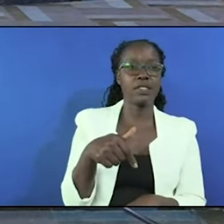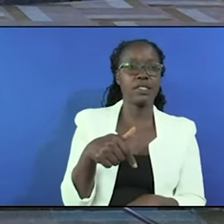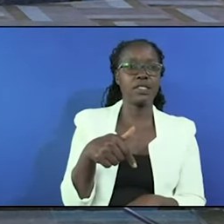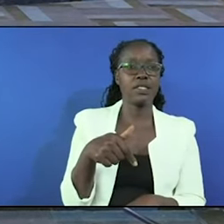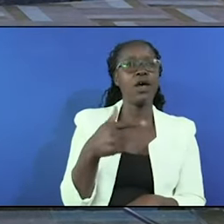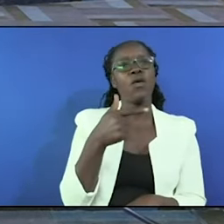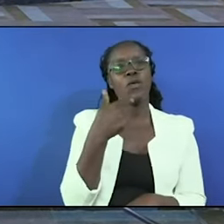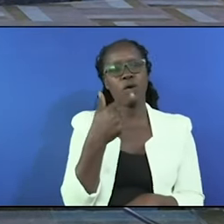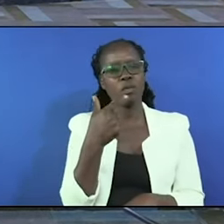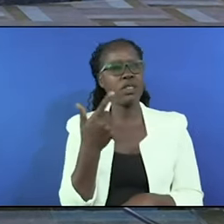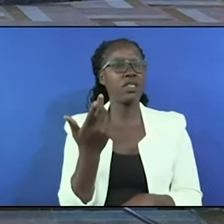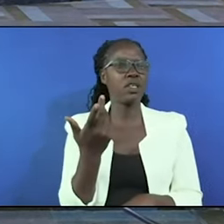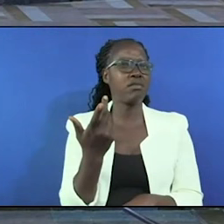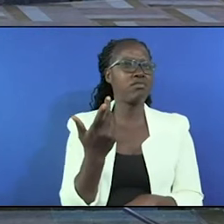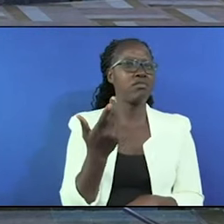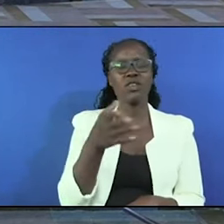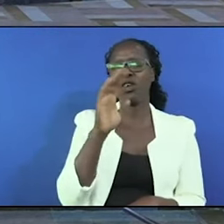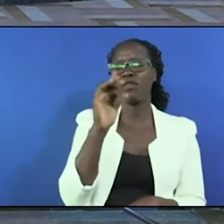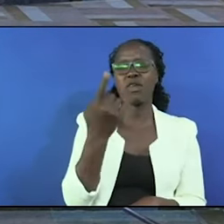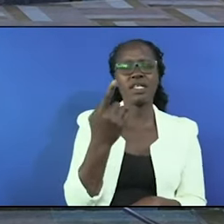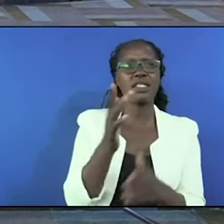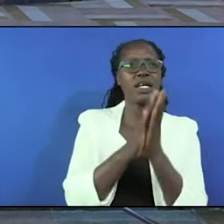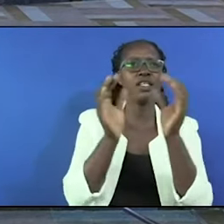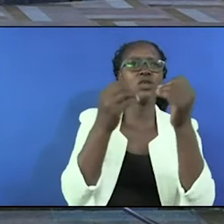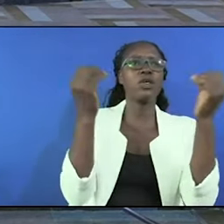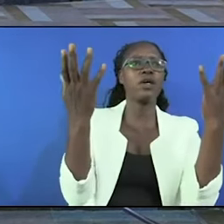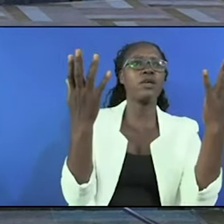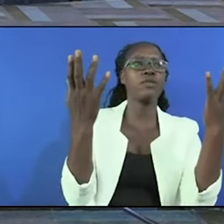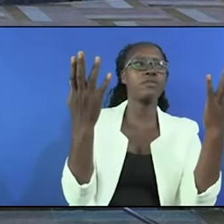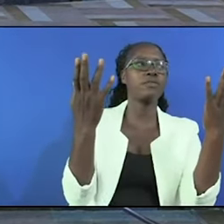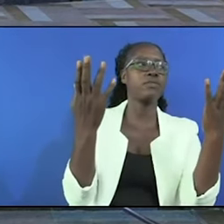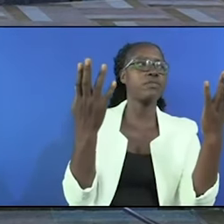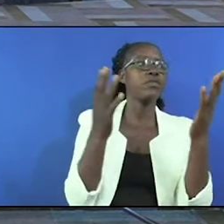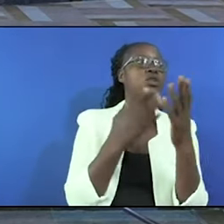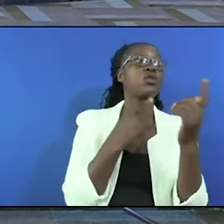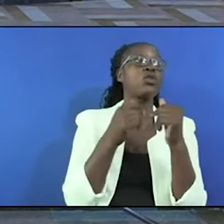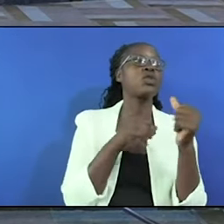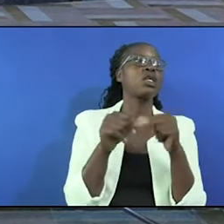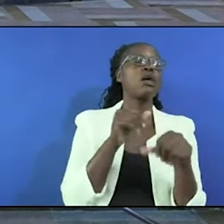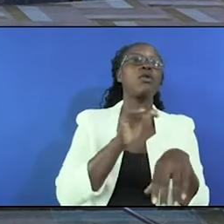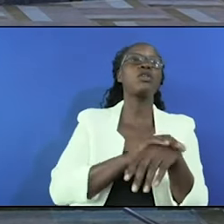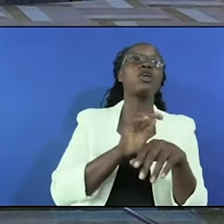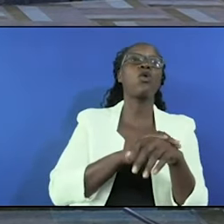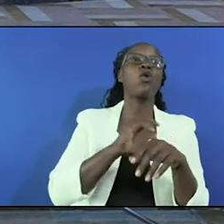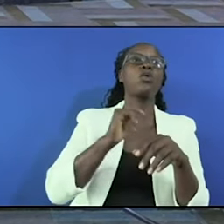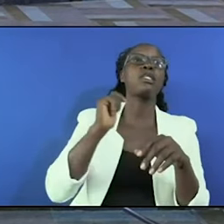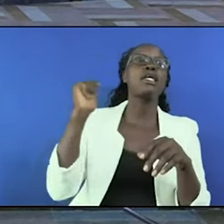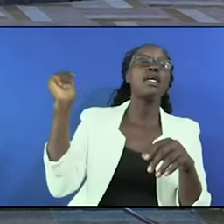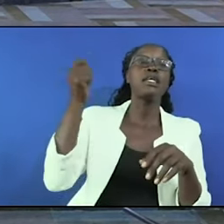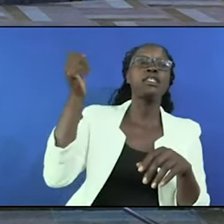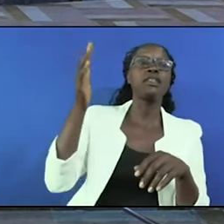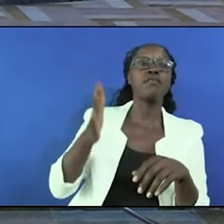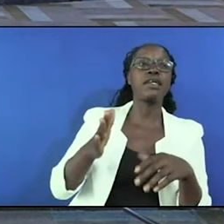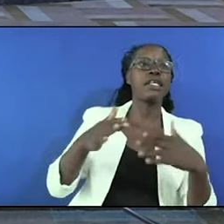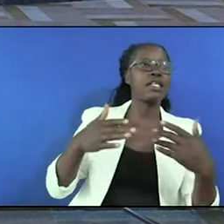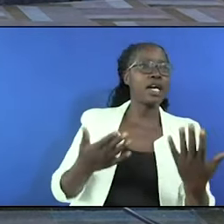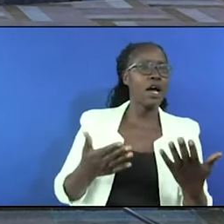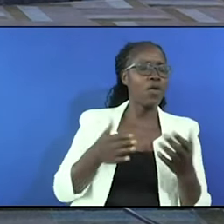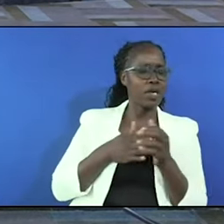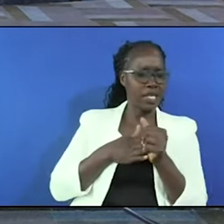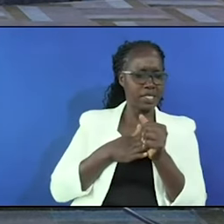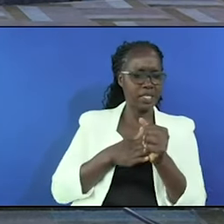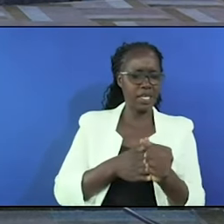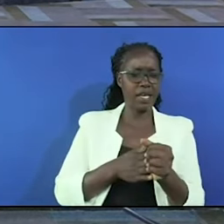been saying God first. Hallelujah. We have been talking about the good shepherd and how he has led